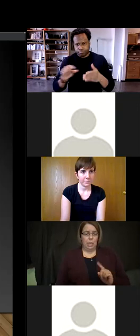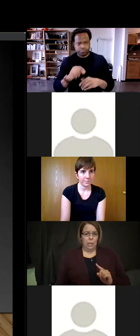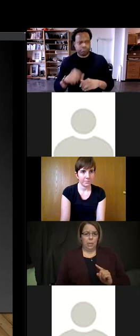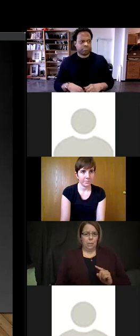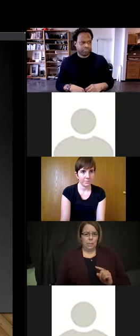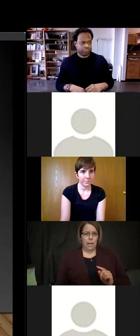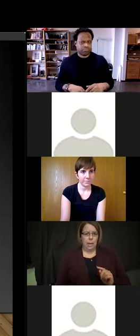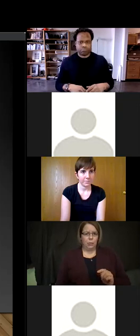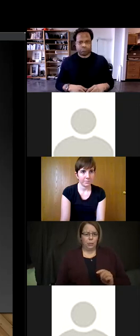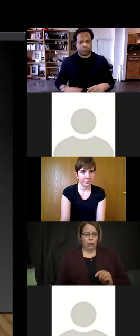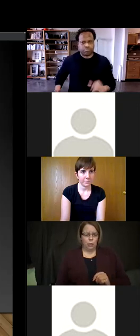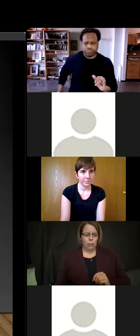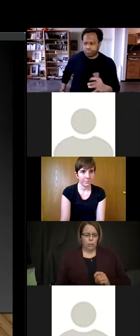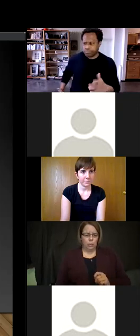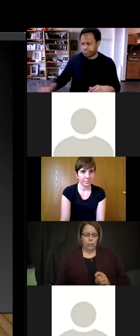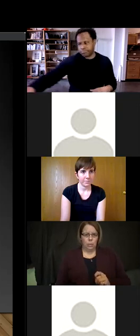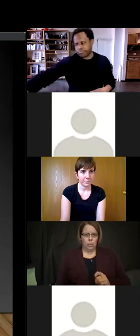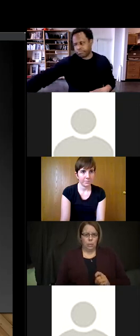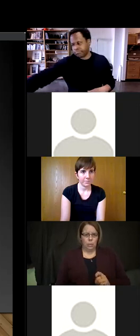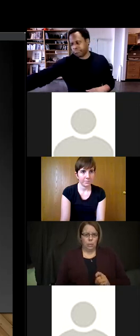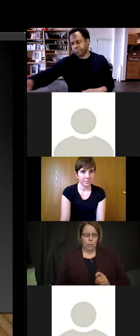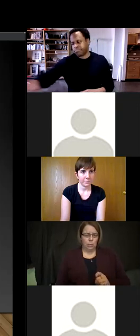is Big. It's an Apple version.